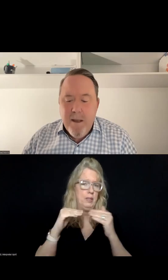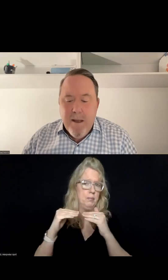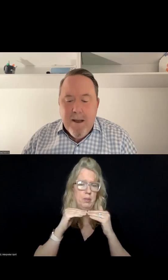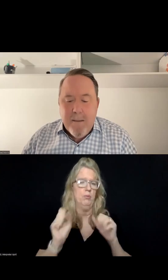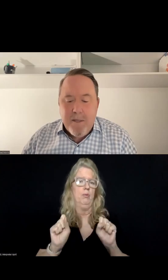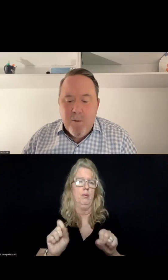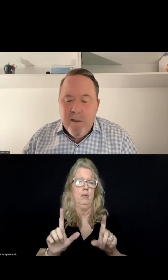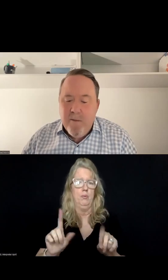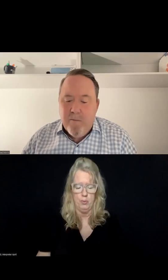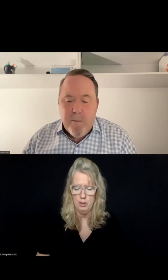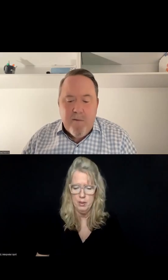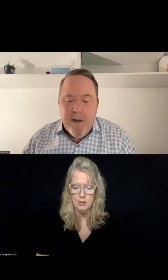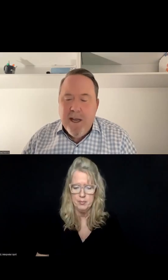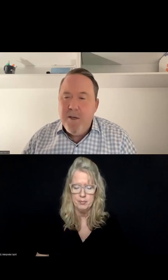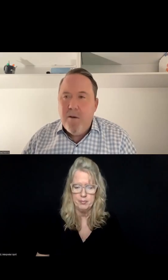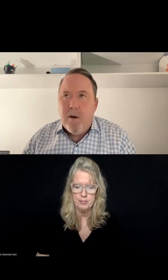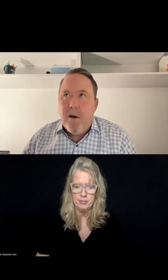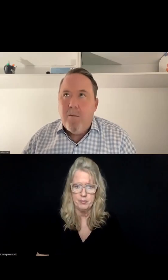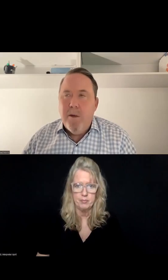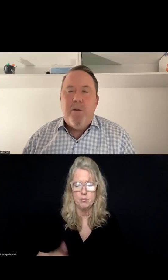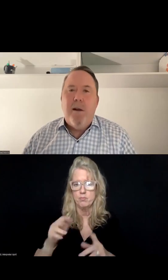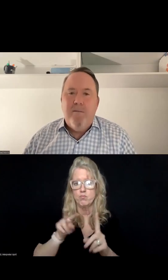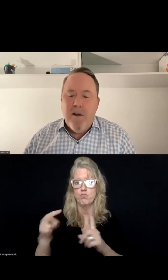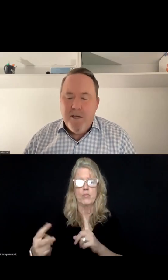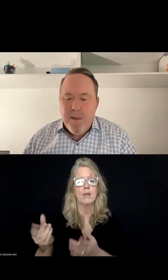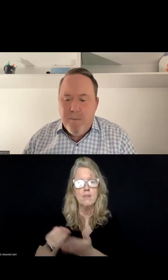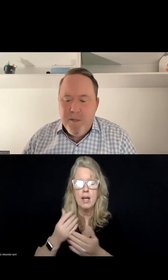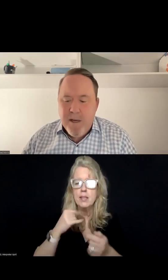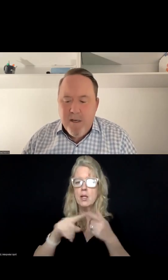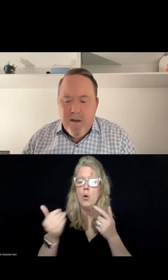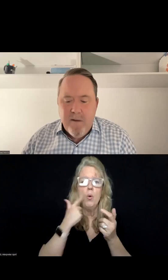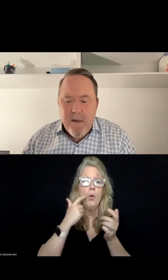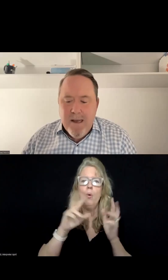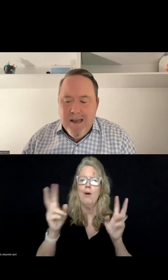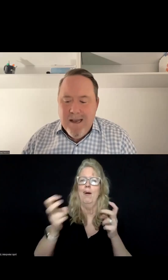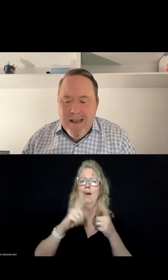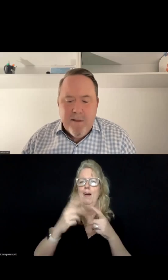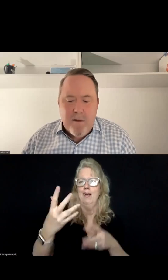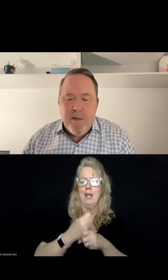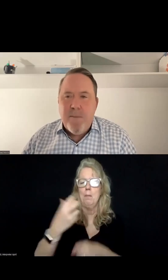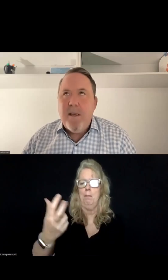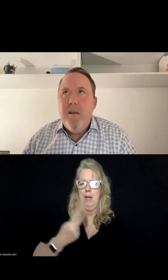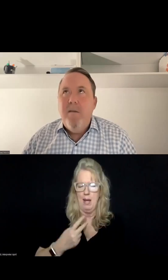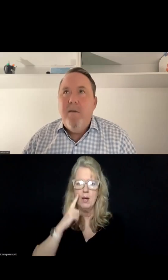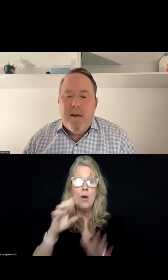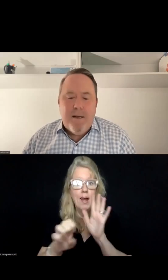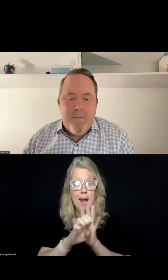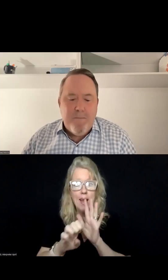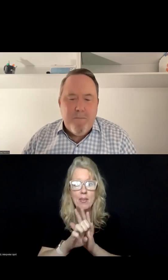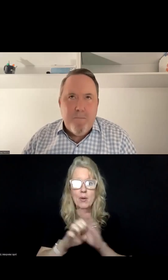that. So whether from a financial or a return on investment perspective, ethical